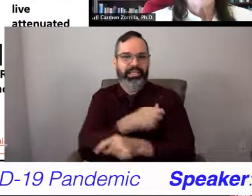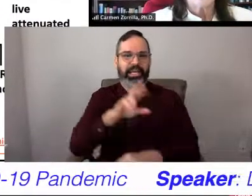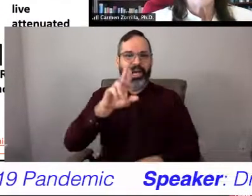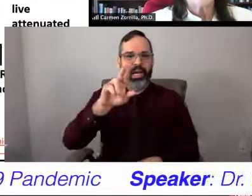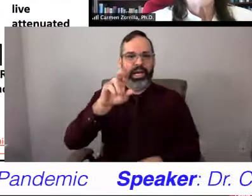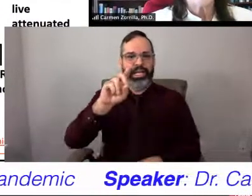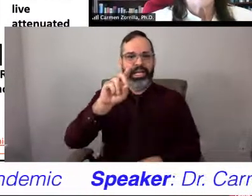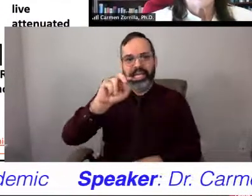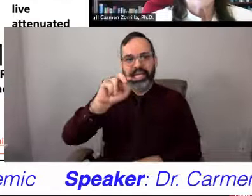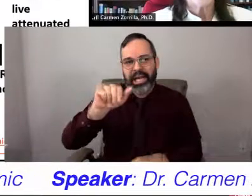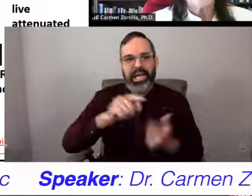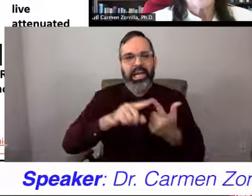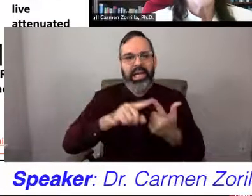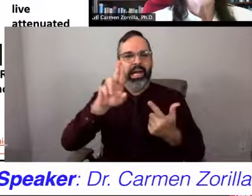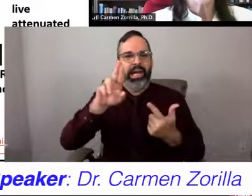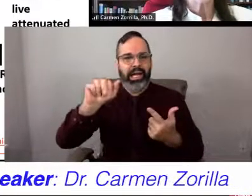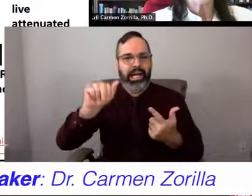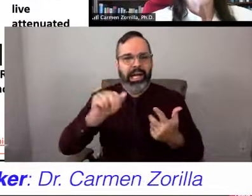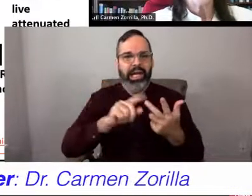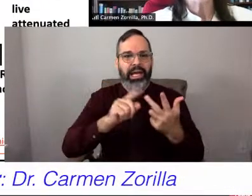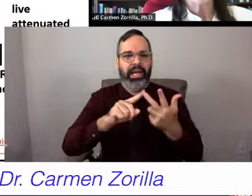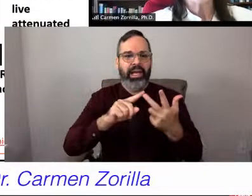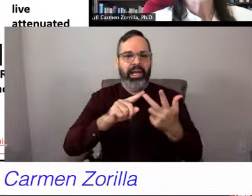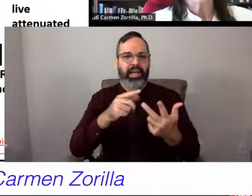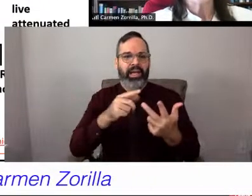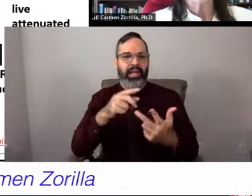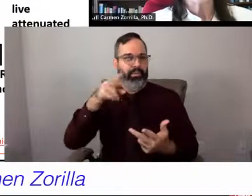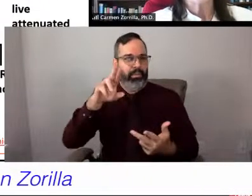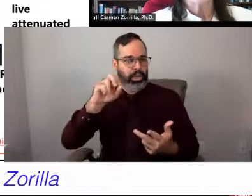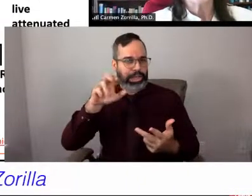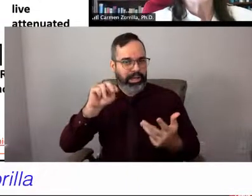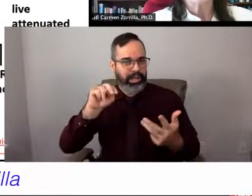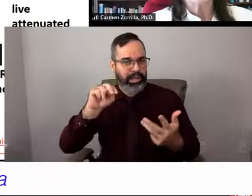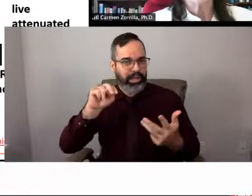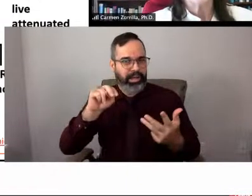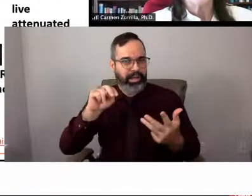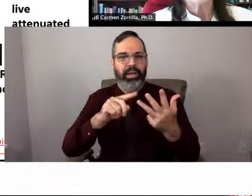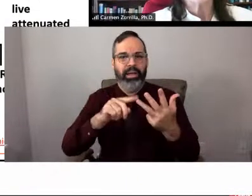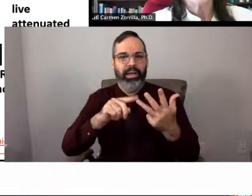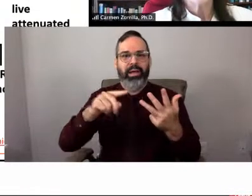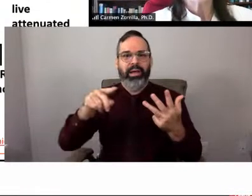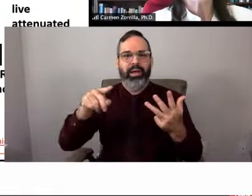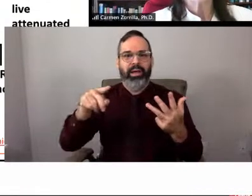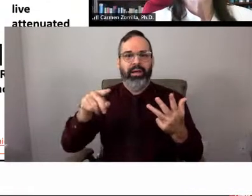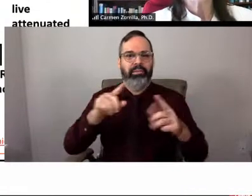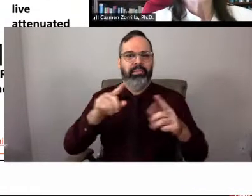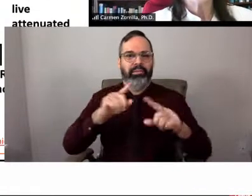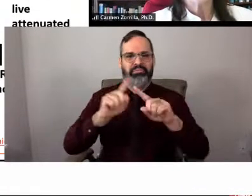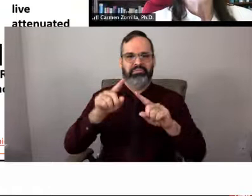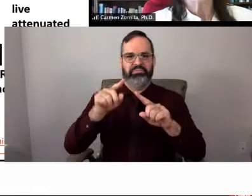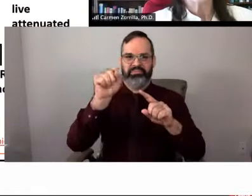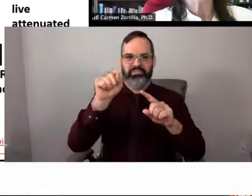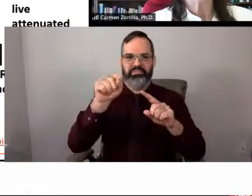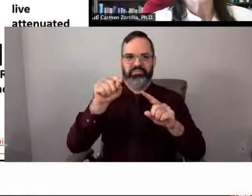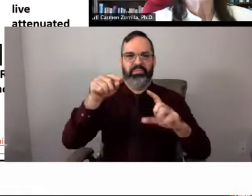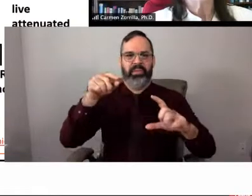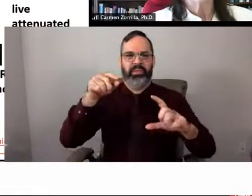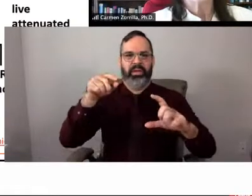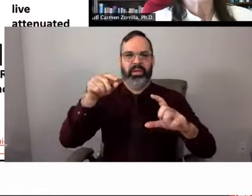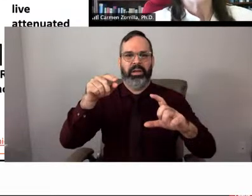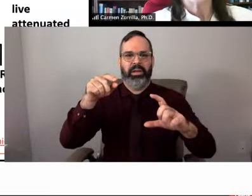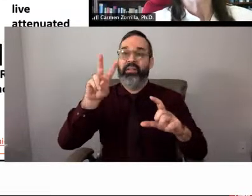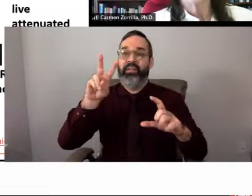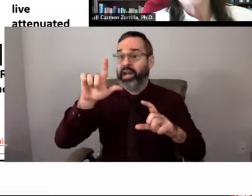proteins based on the virus spike. We have platforms that mean where do you put these things? Either on a viral vector, that's like